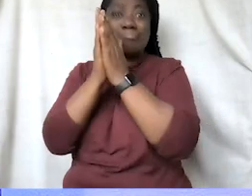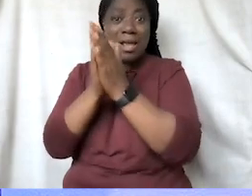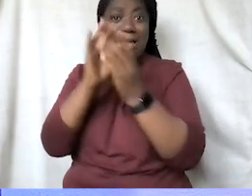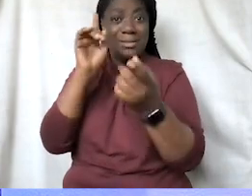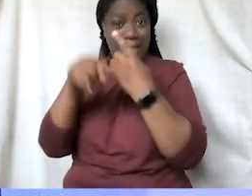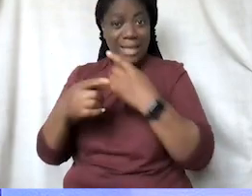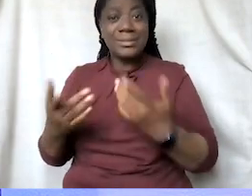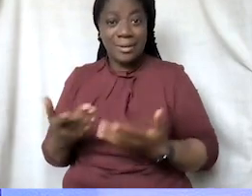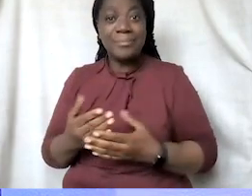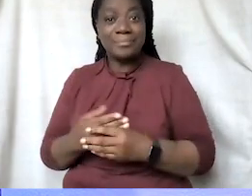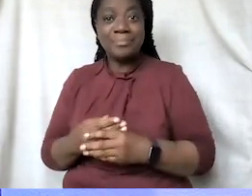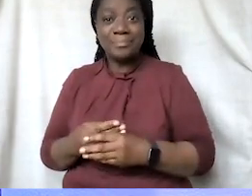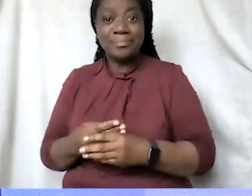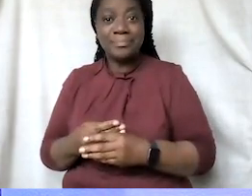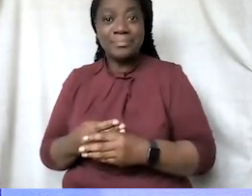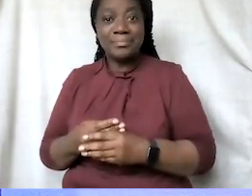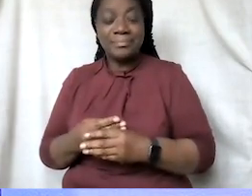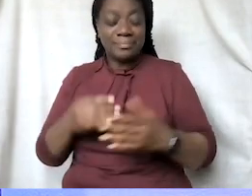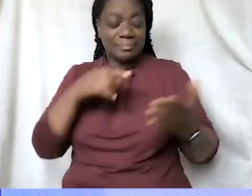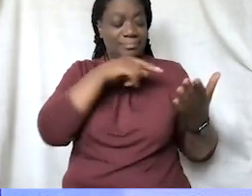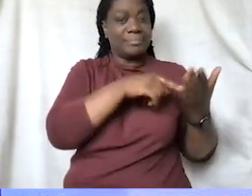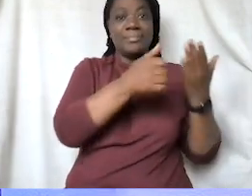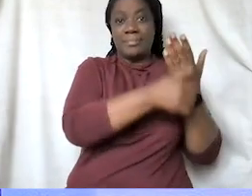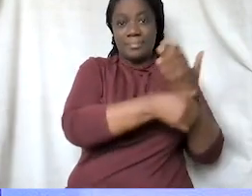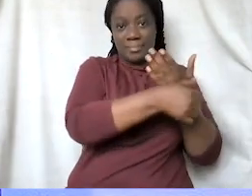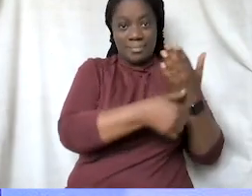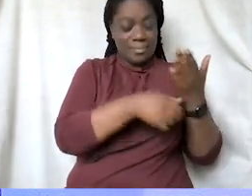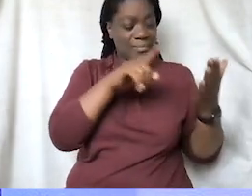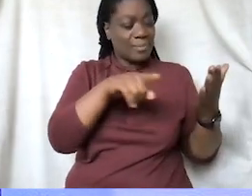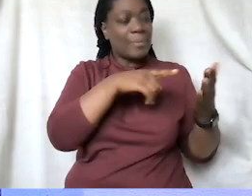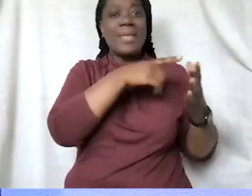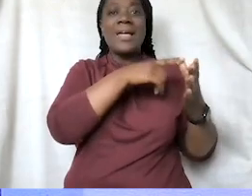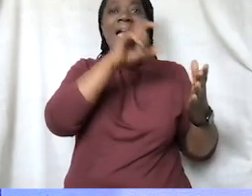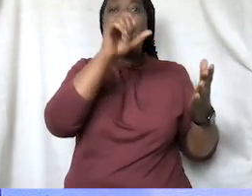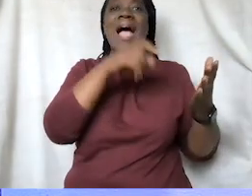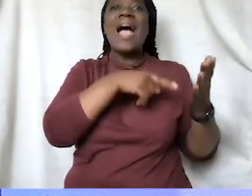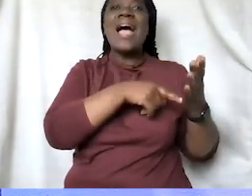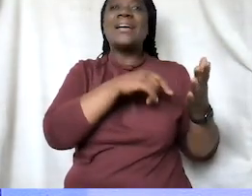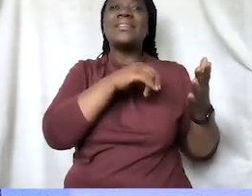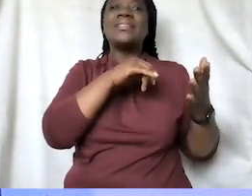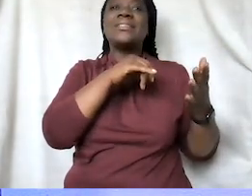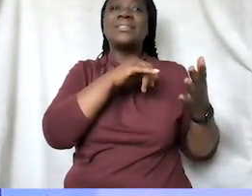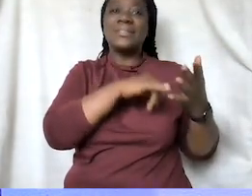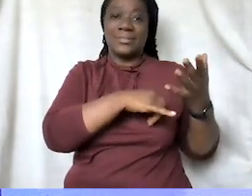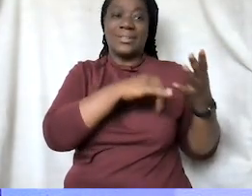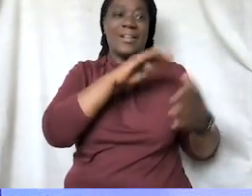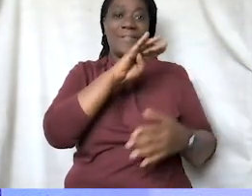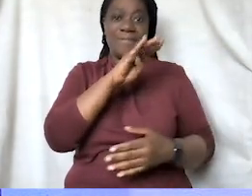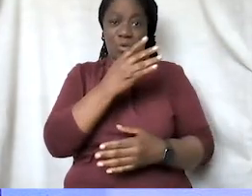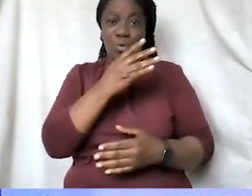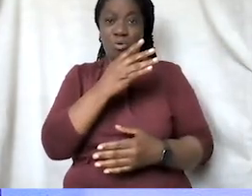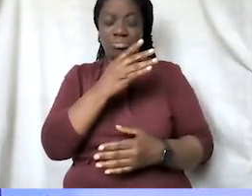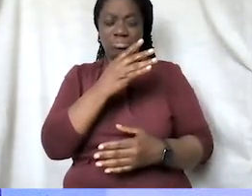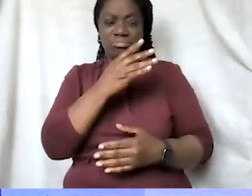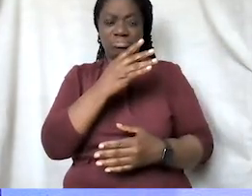4. Acts chapter 4. The book of Acts is actually the Acts